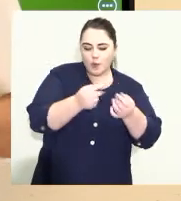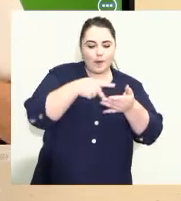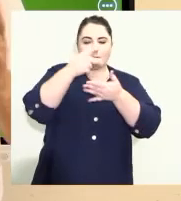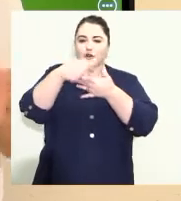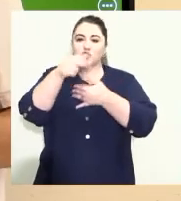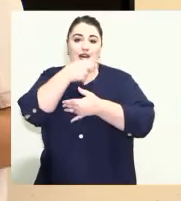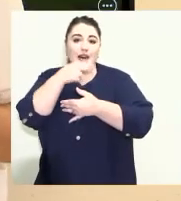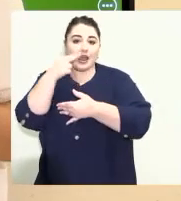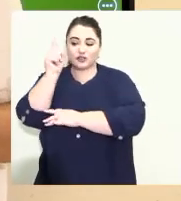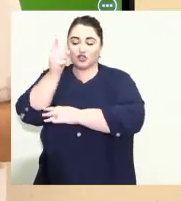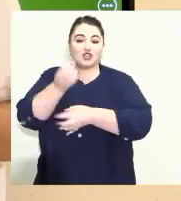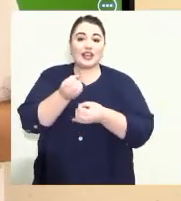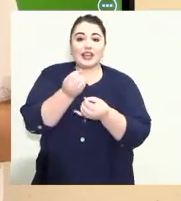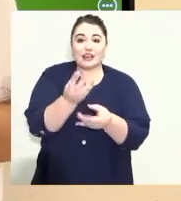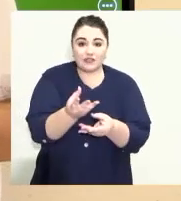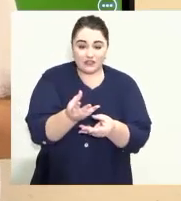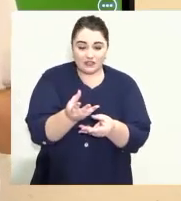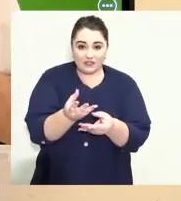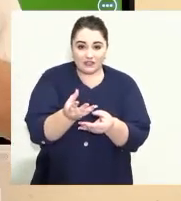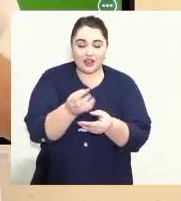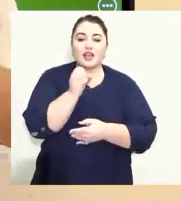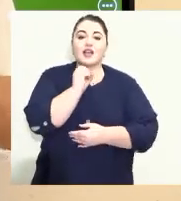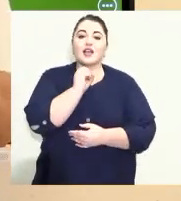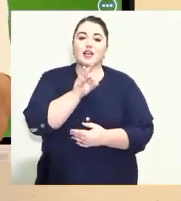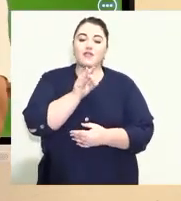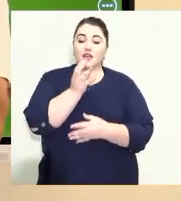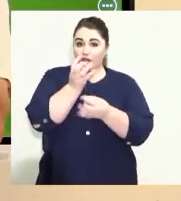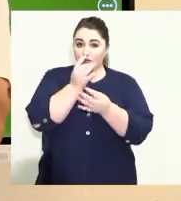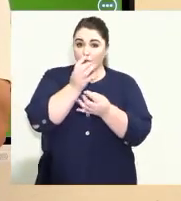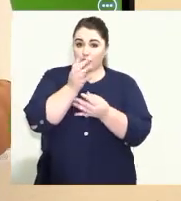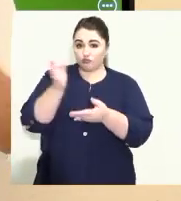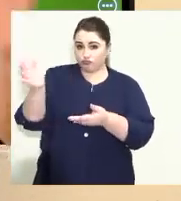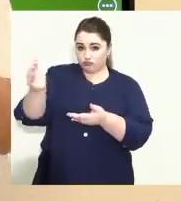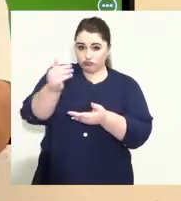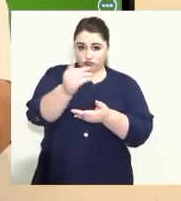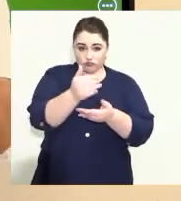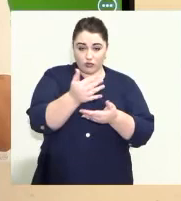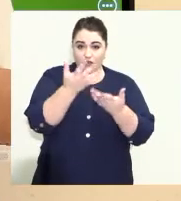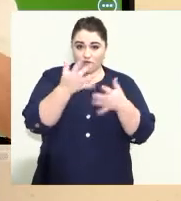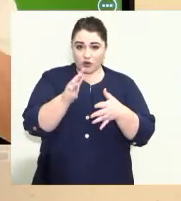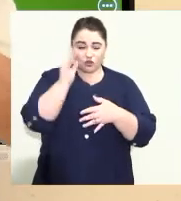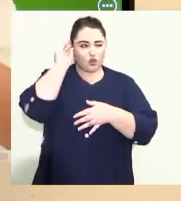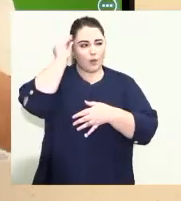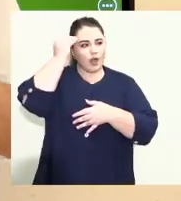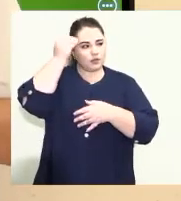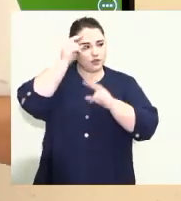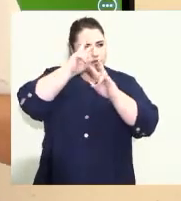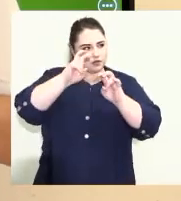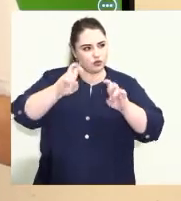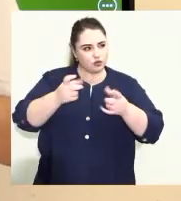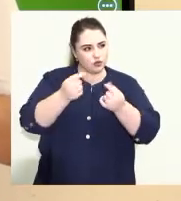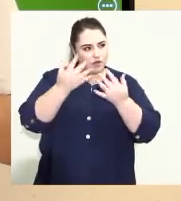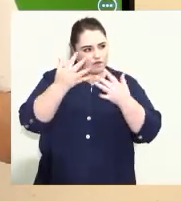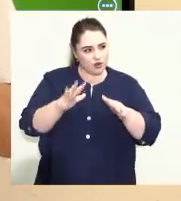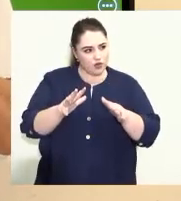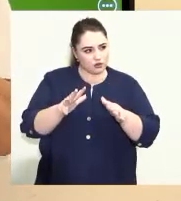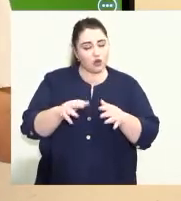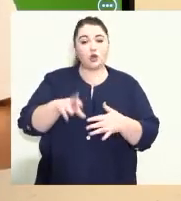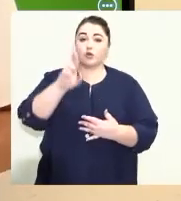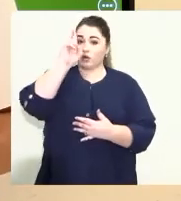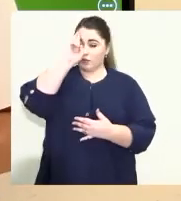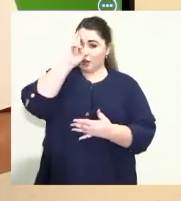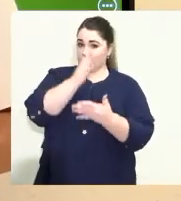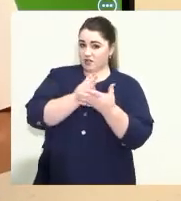project, a nice project your teacher is giving you. When you put your data that you've collected, you've done that interesting investigation, you